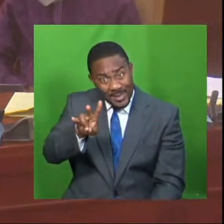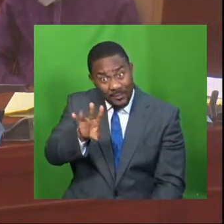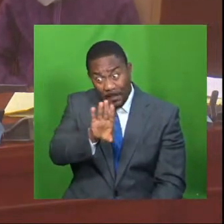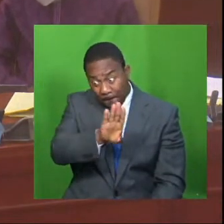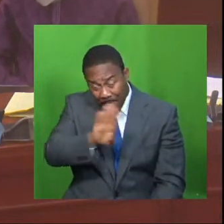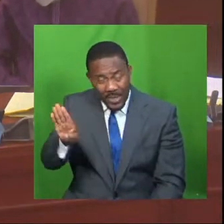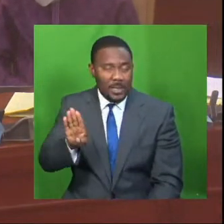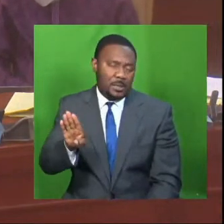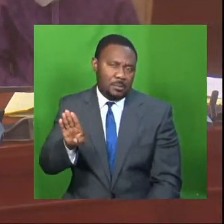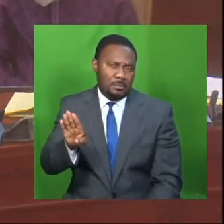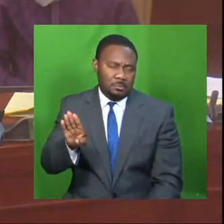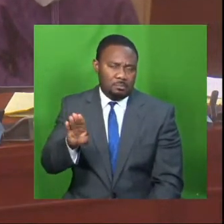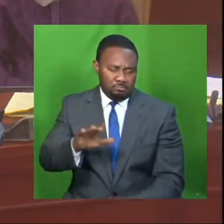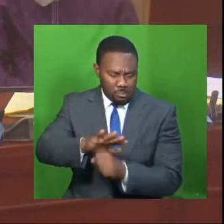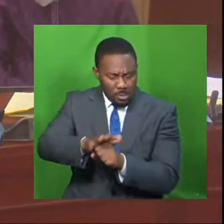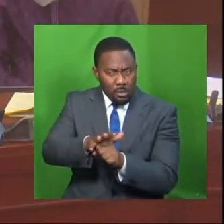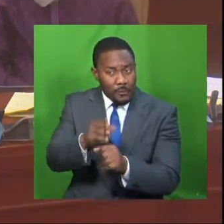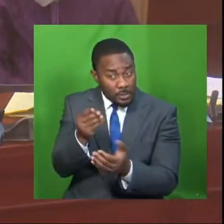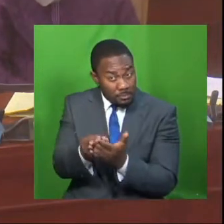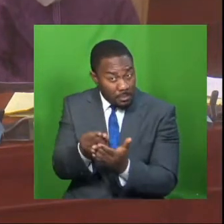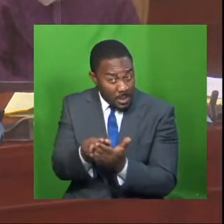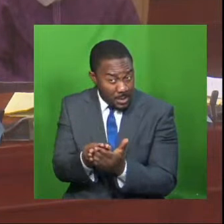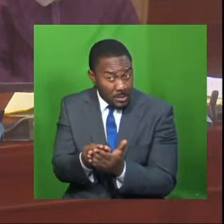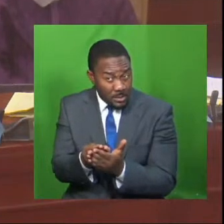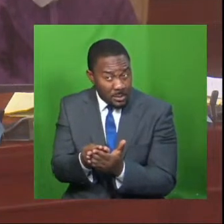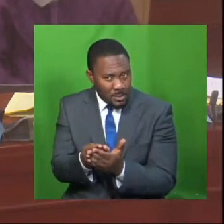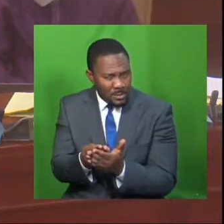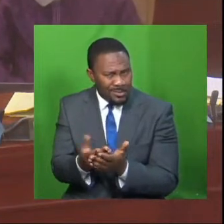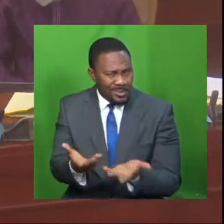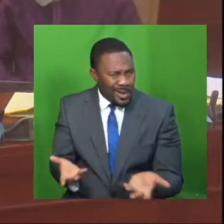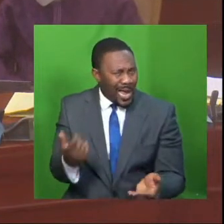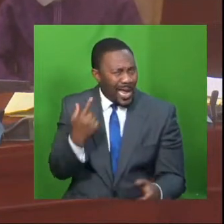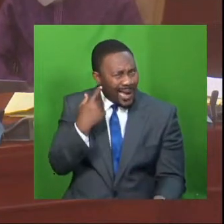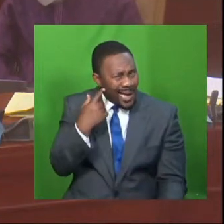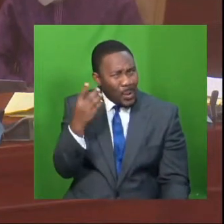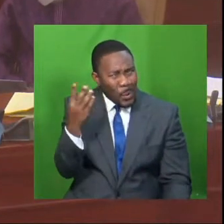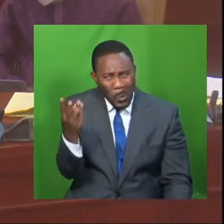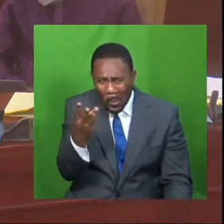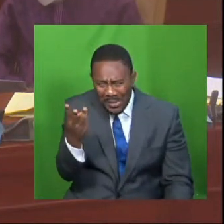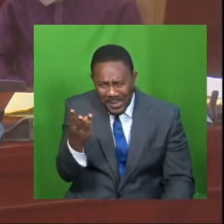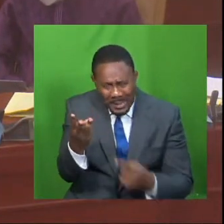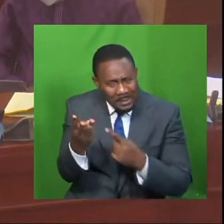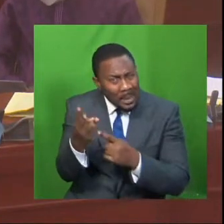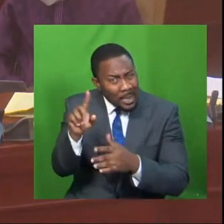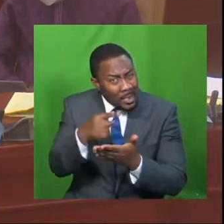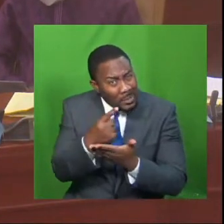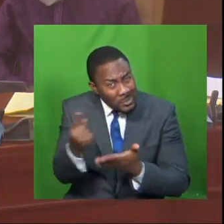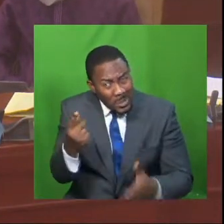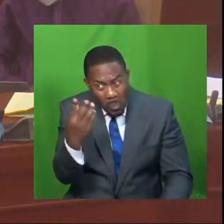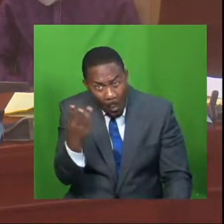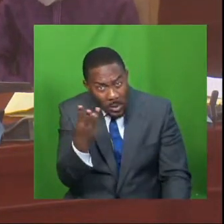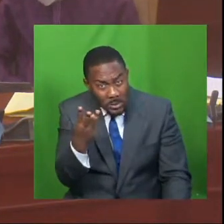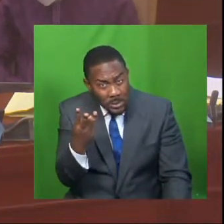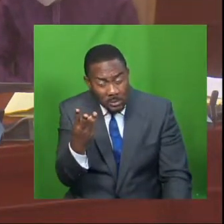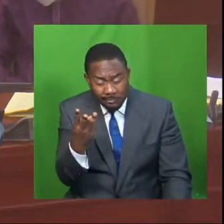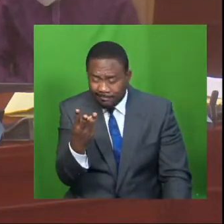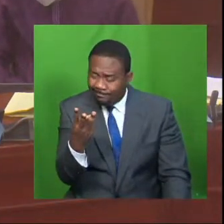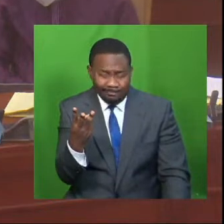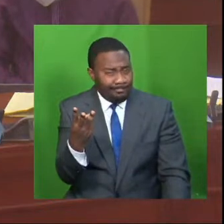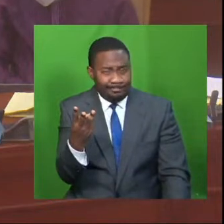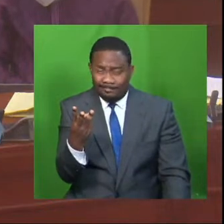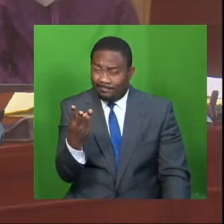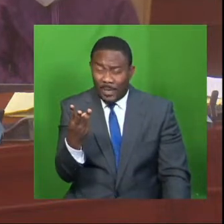you demanded that in the interest of probity and accountability, the preamble to our constitution, the